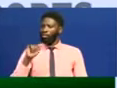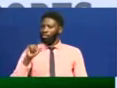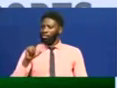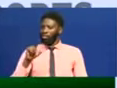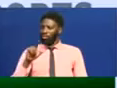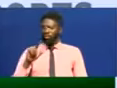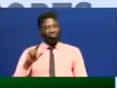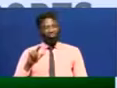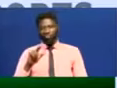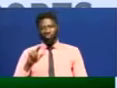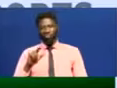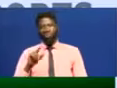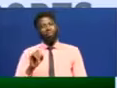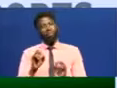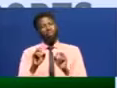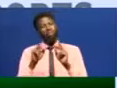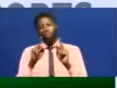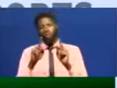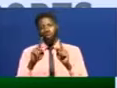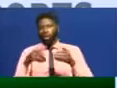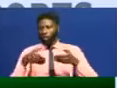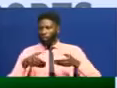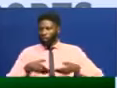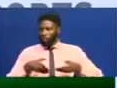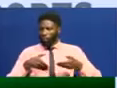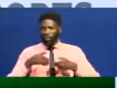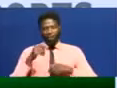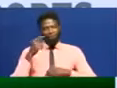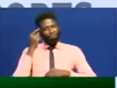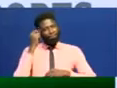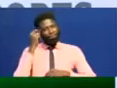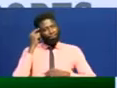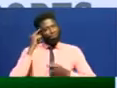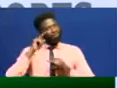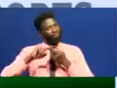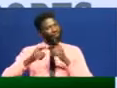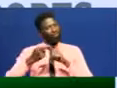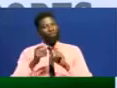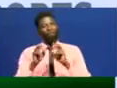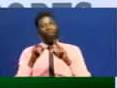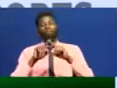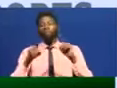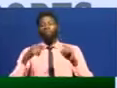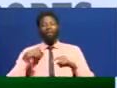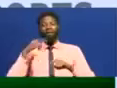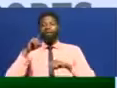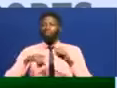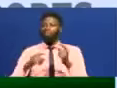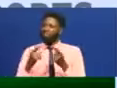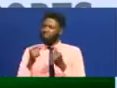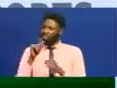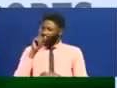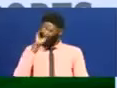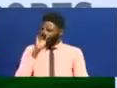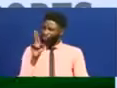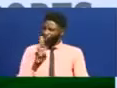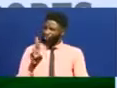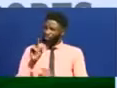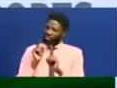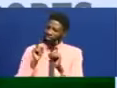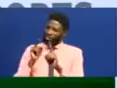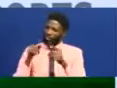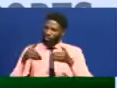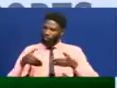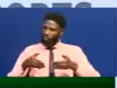It's okay for young people to be thinkers and to be critical thinkers, but I'm not going to spend serious money to take young